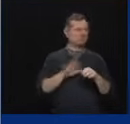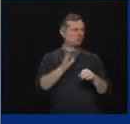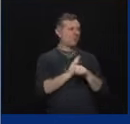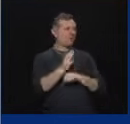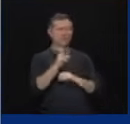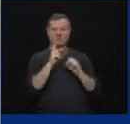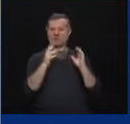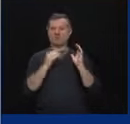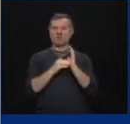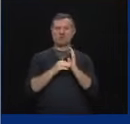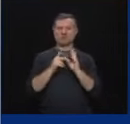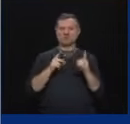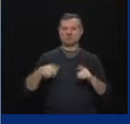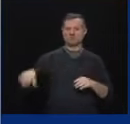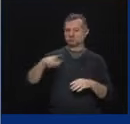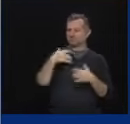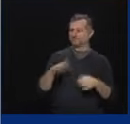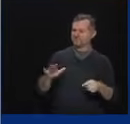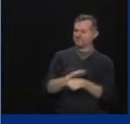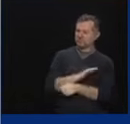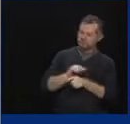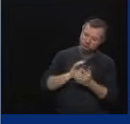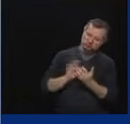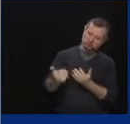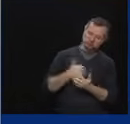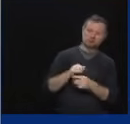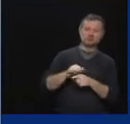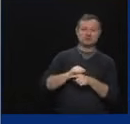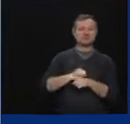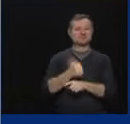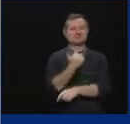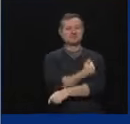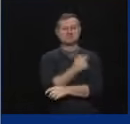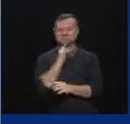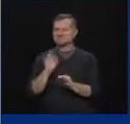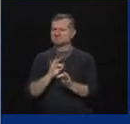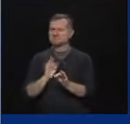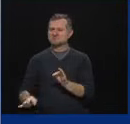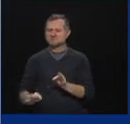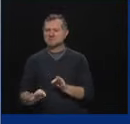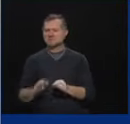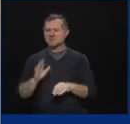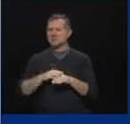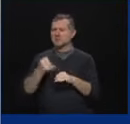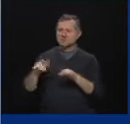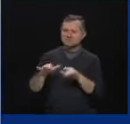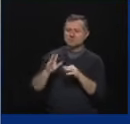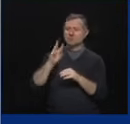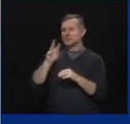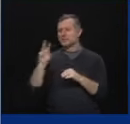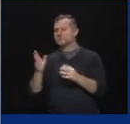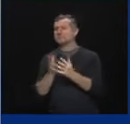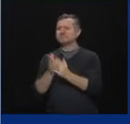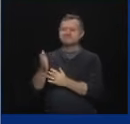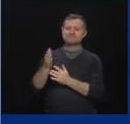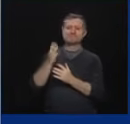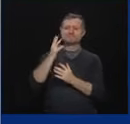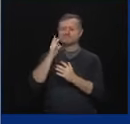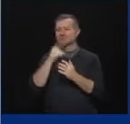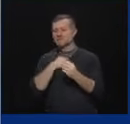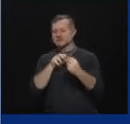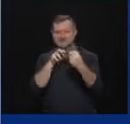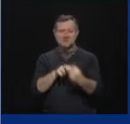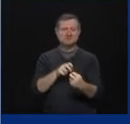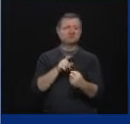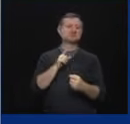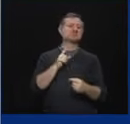training. Training is simple. There's an online and in-person training. It only takes a few hours, and they have to demonstrate their competency at this as well. So